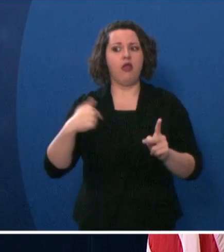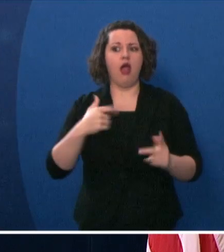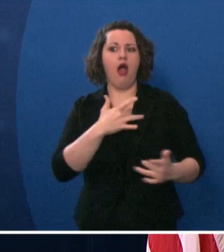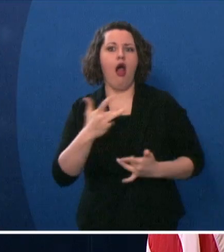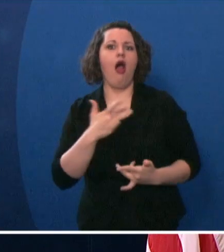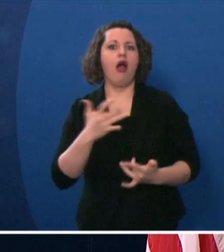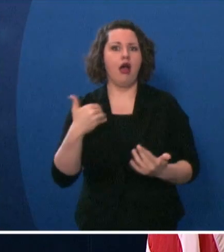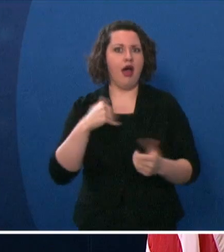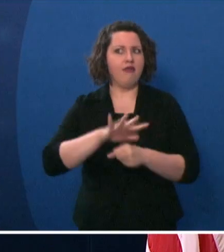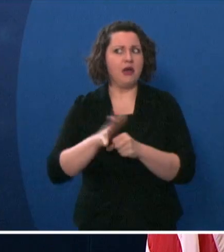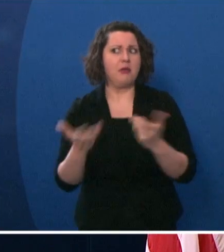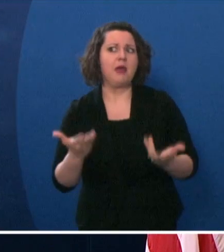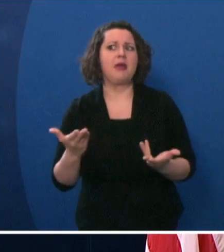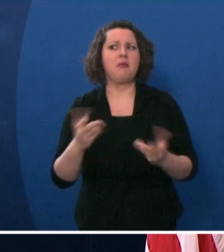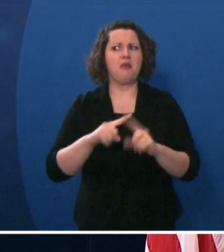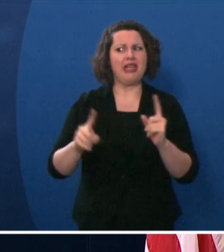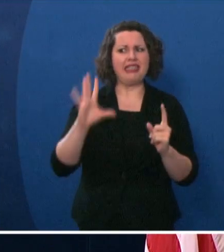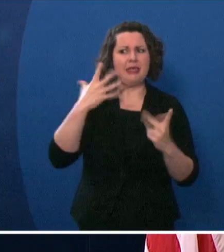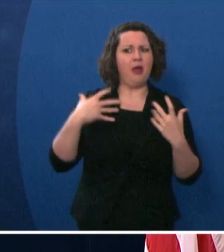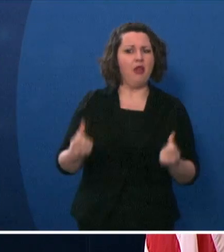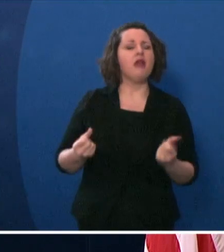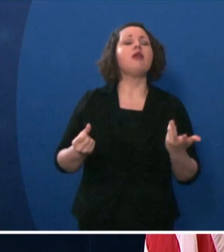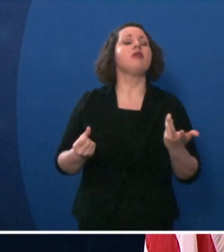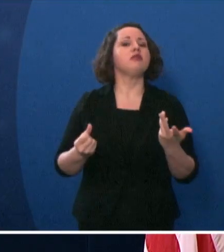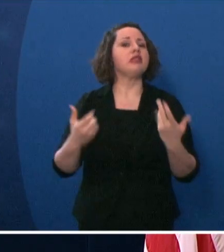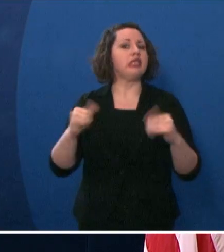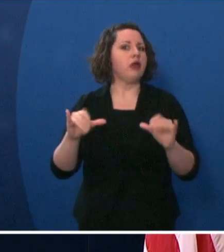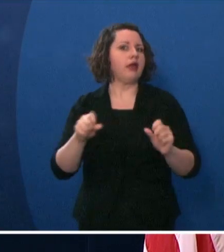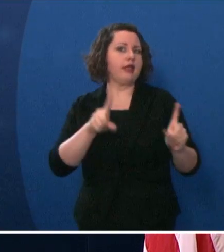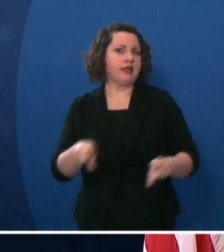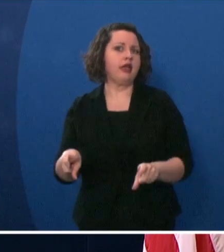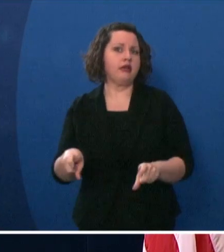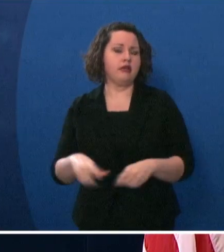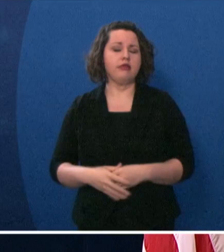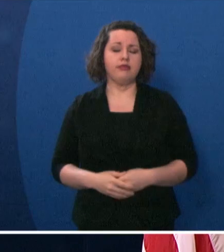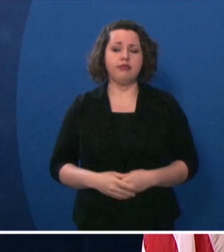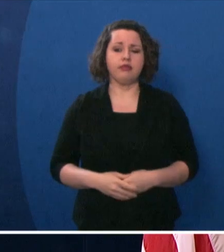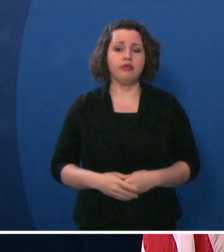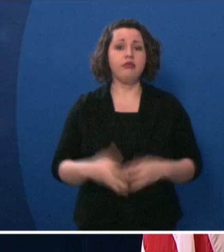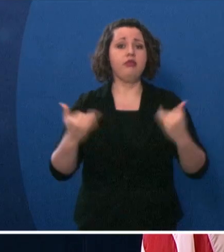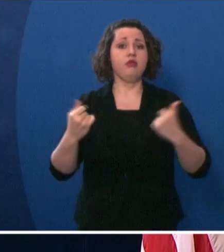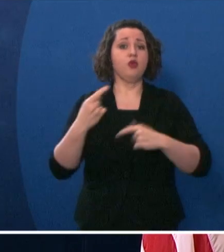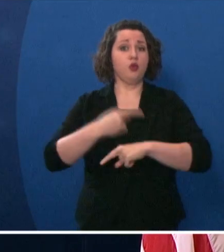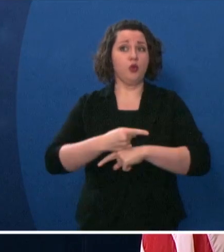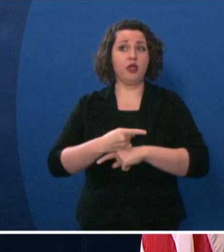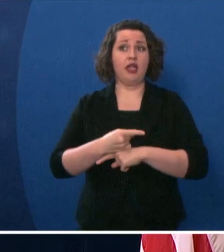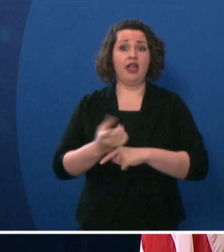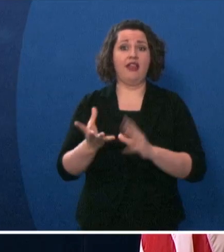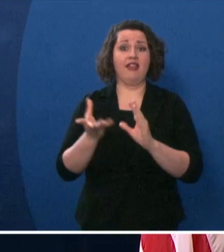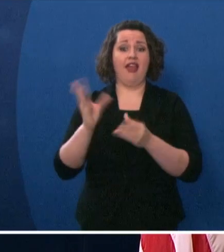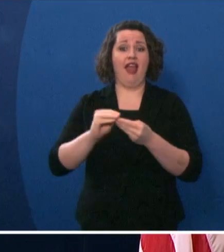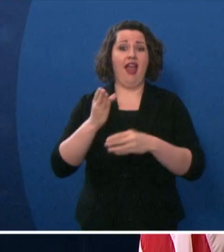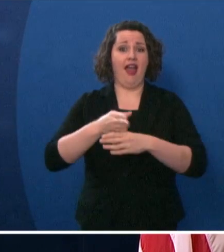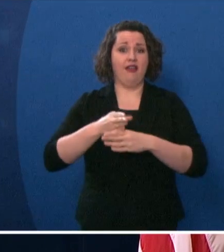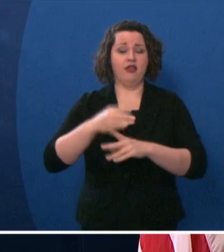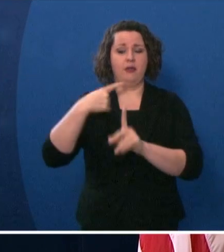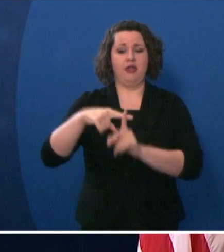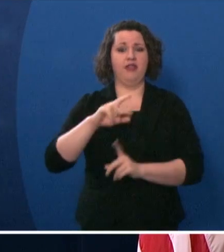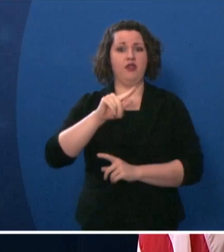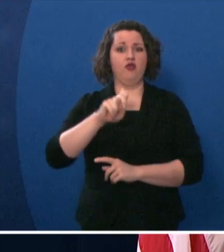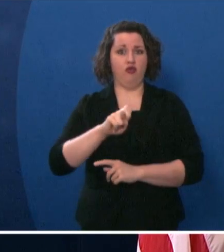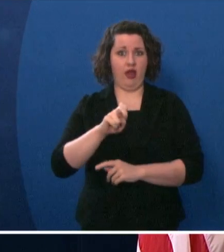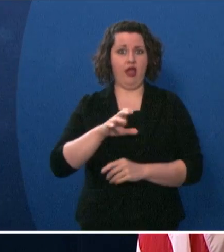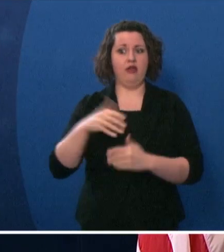but are otherwise healthy can still opt to be tested. Today, our average positivity rate over time has